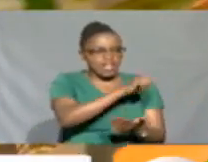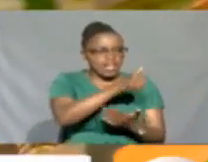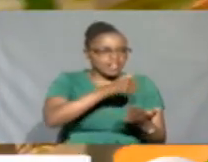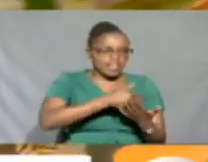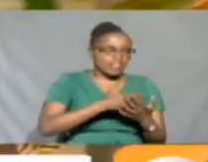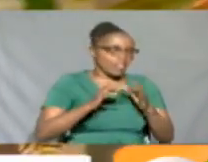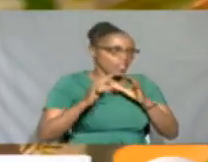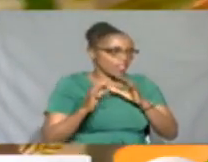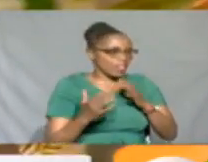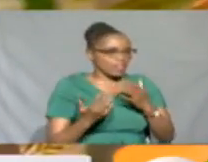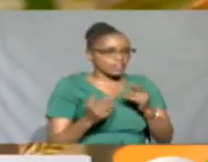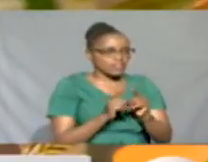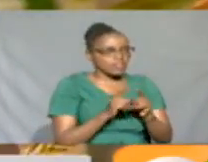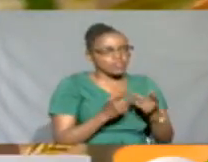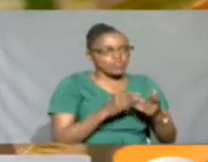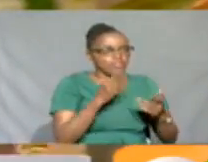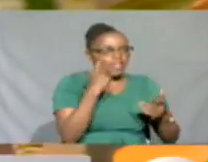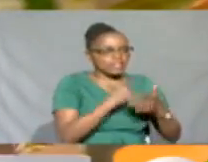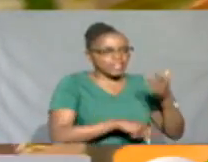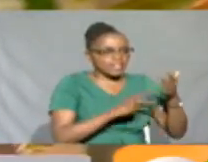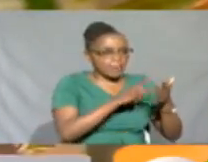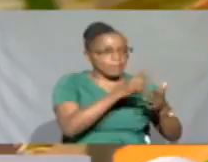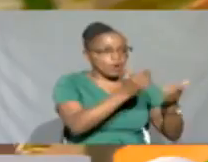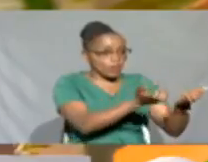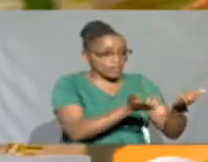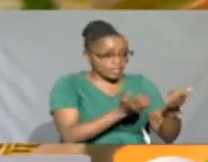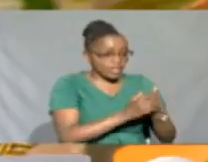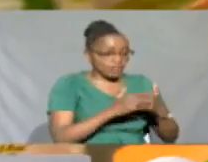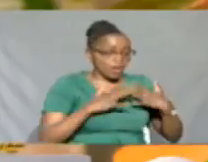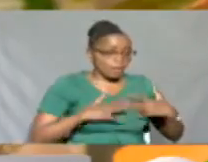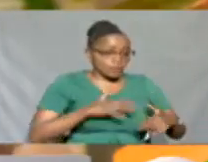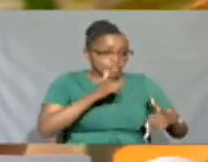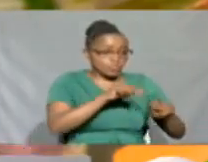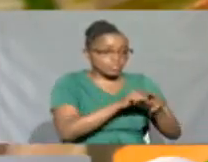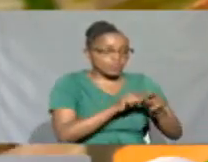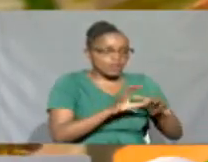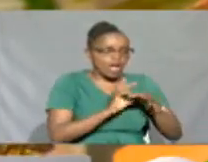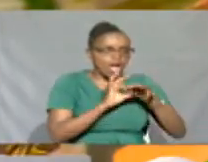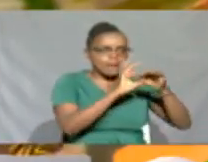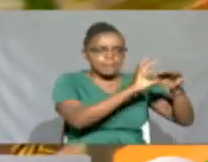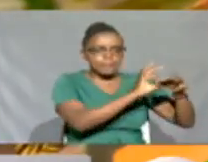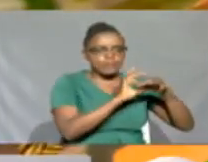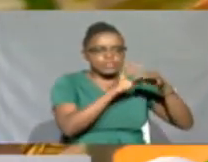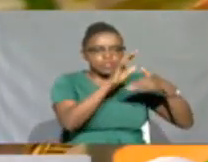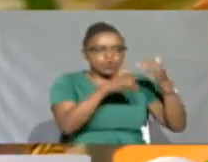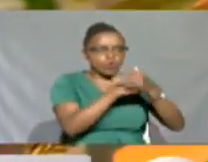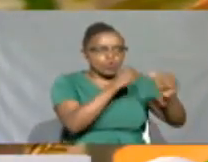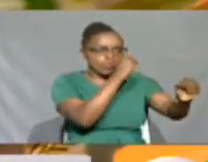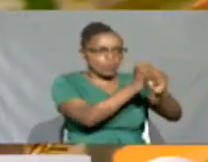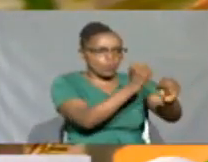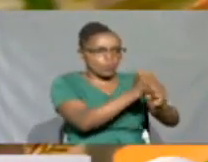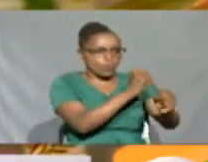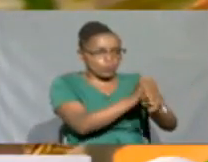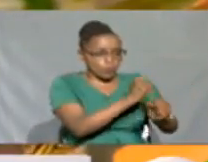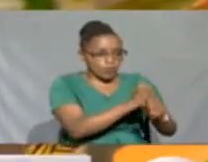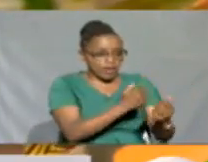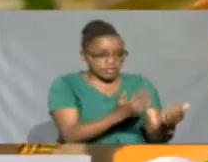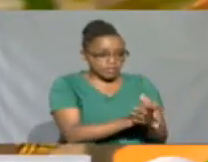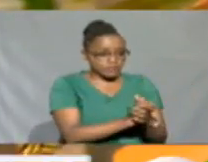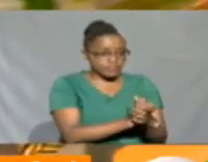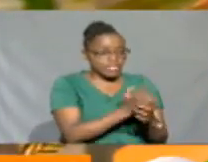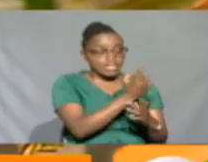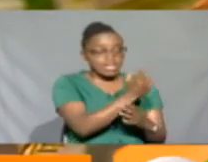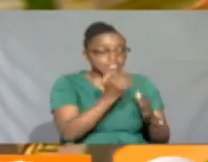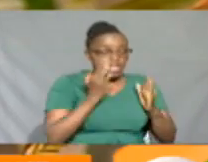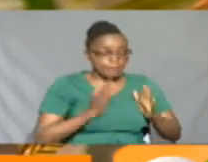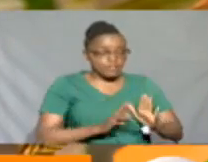burden, sometimes on taxpayers. But, yes, we need a body that harmonizes all the work that is being done, where everybody